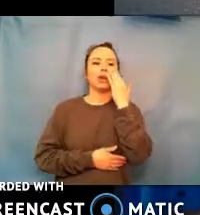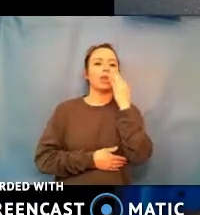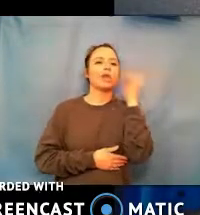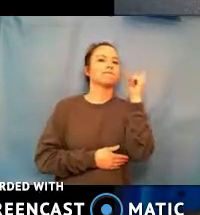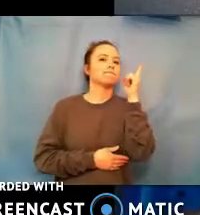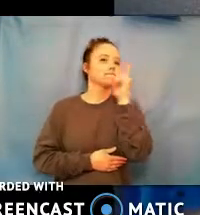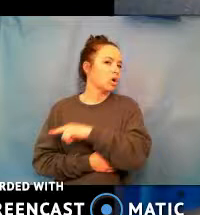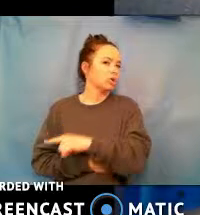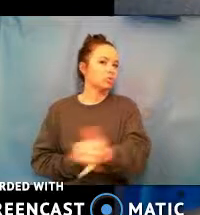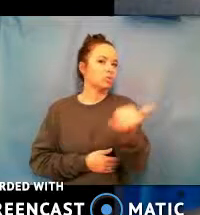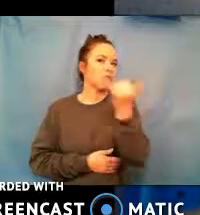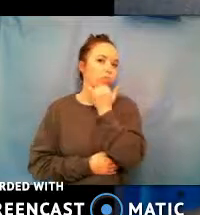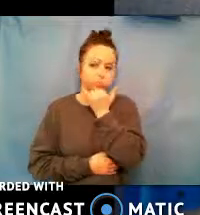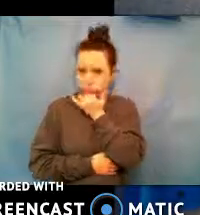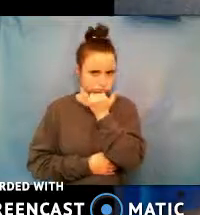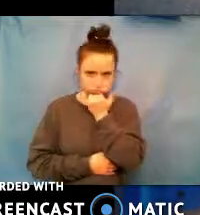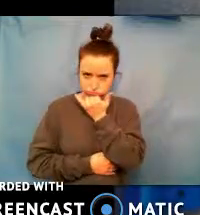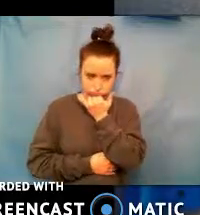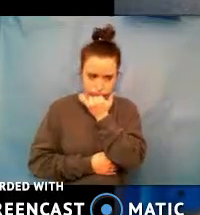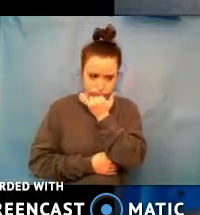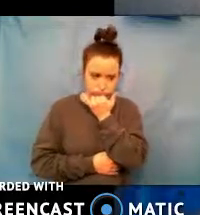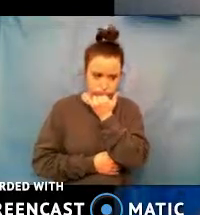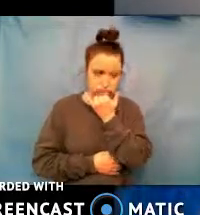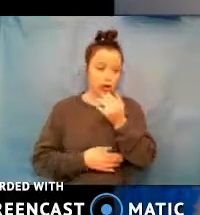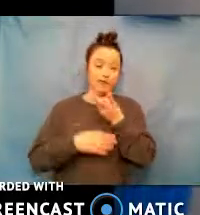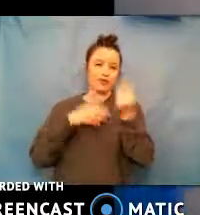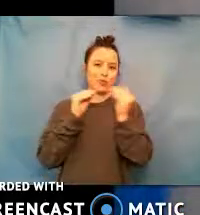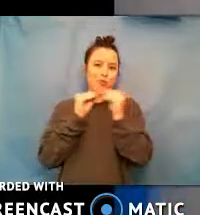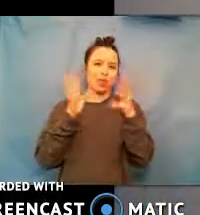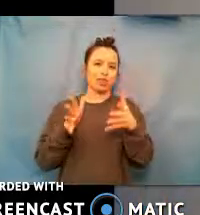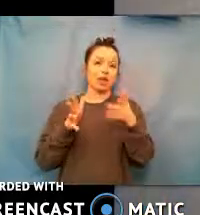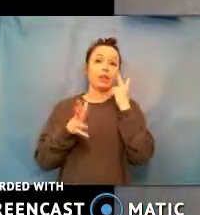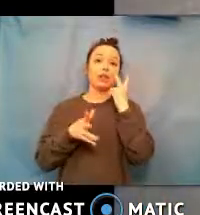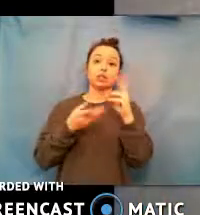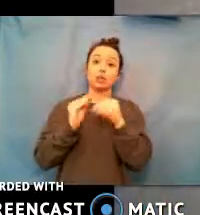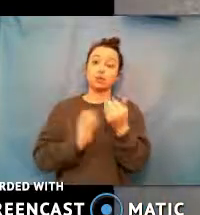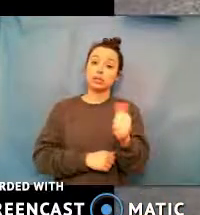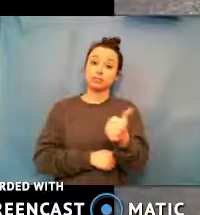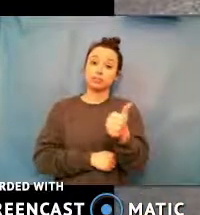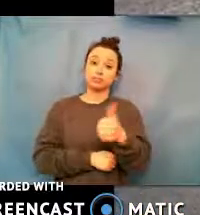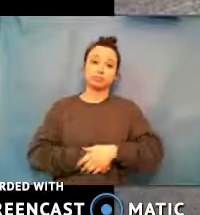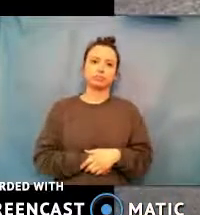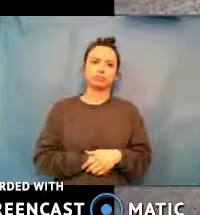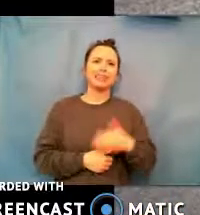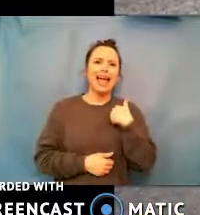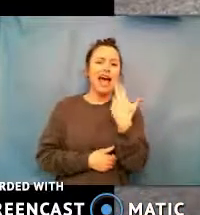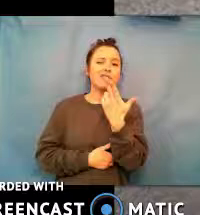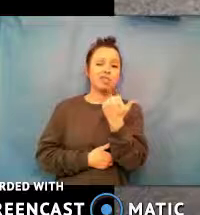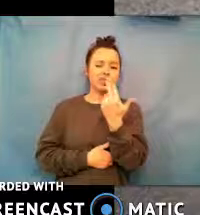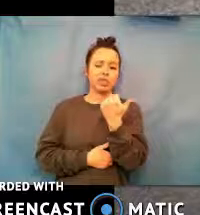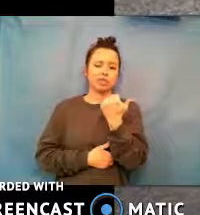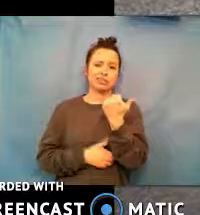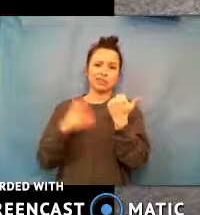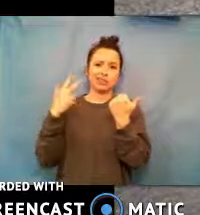is false. All right, just a few more. Let's look at number 10. I have 13